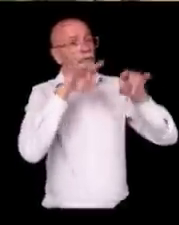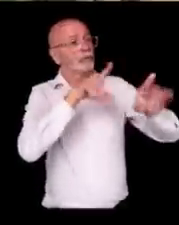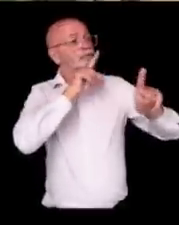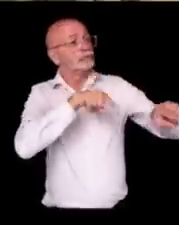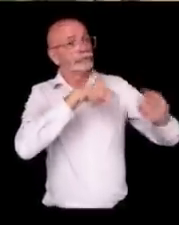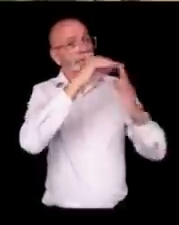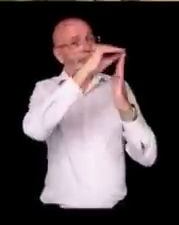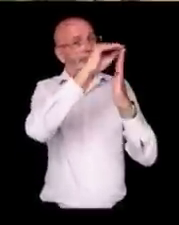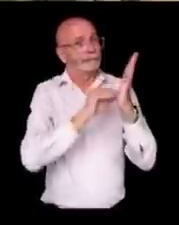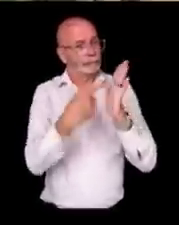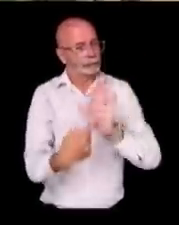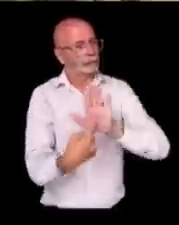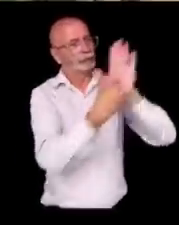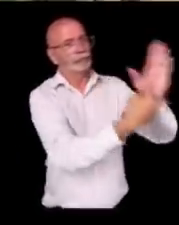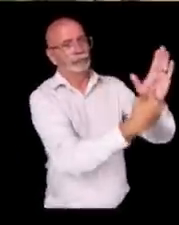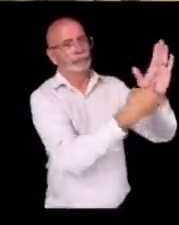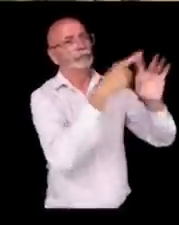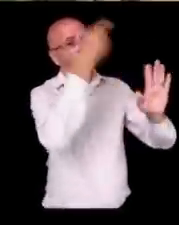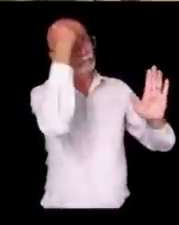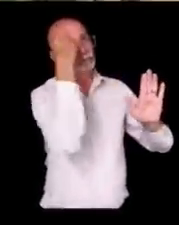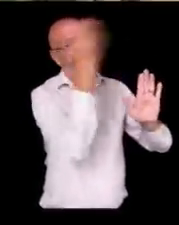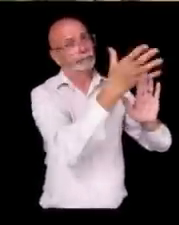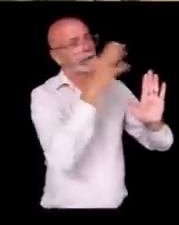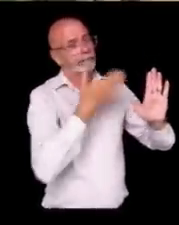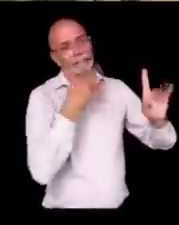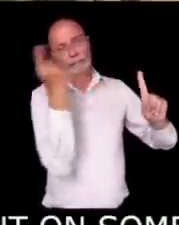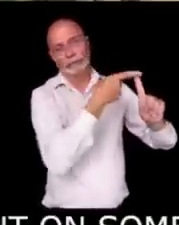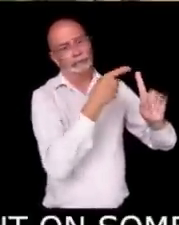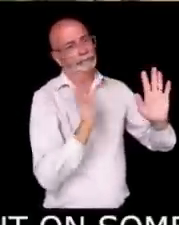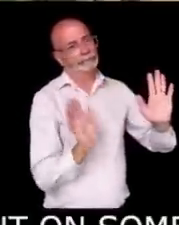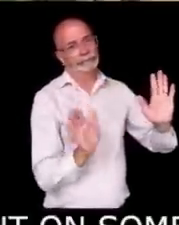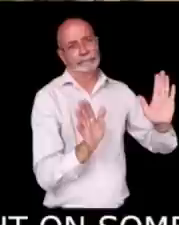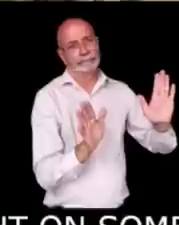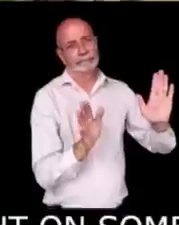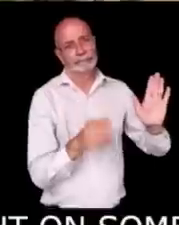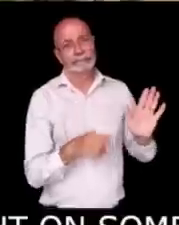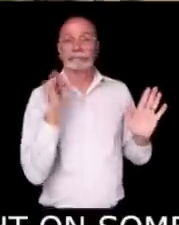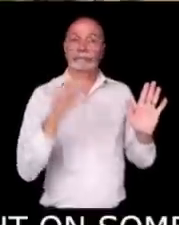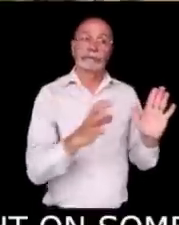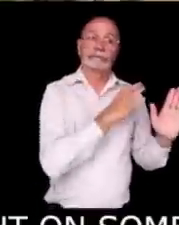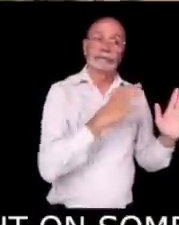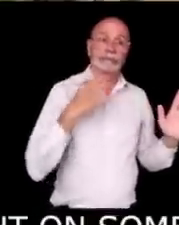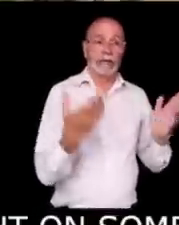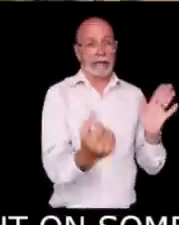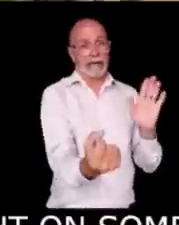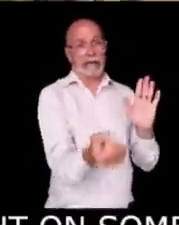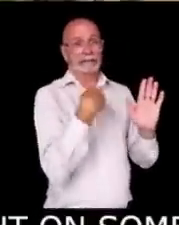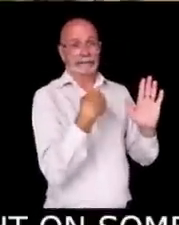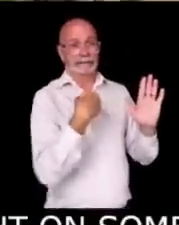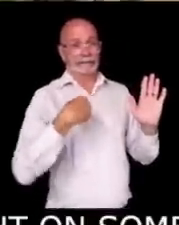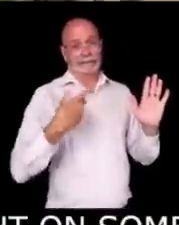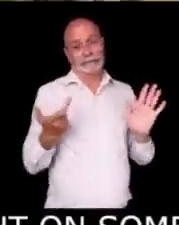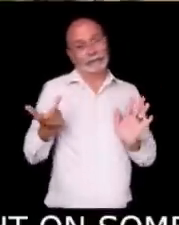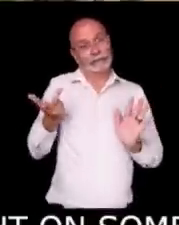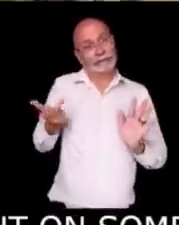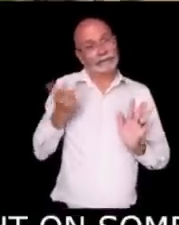but we were not asked to look at it specifically in the context of the